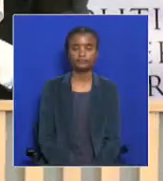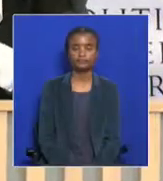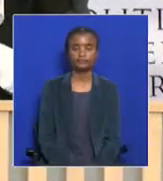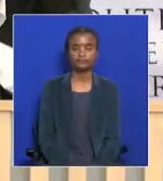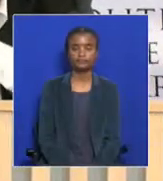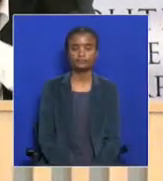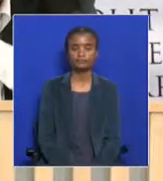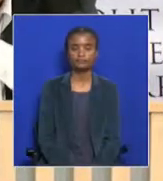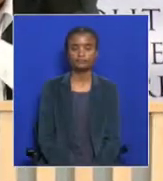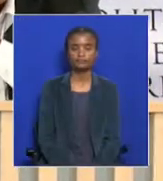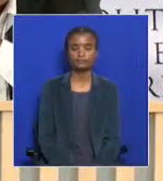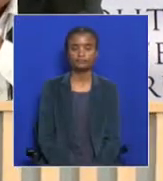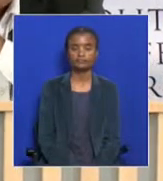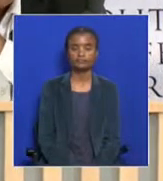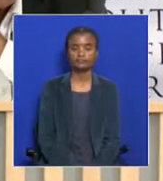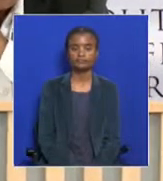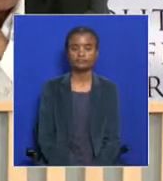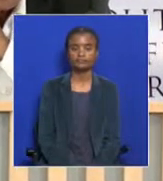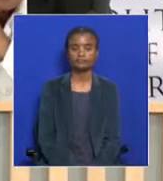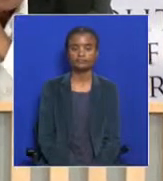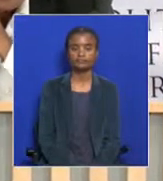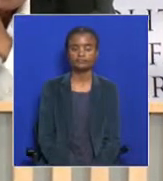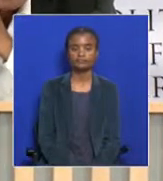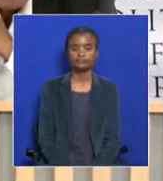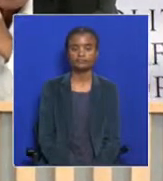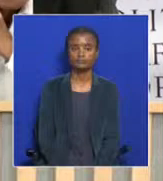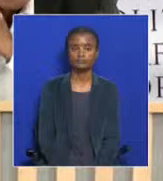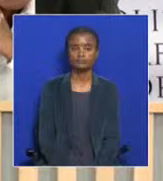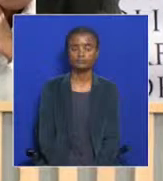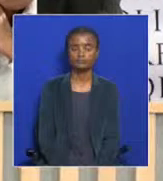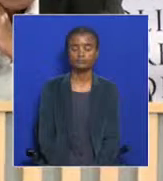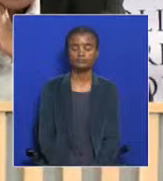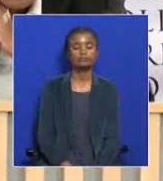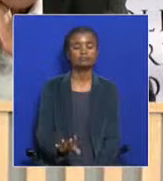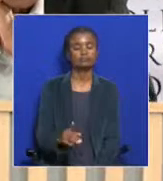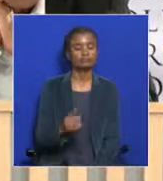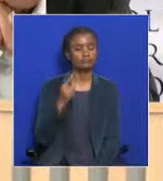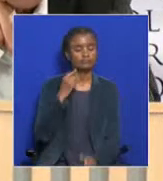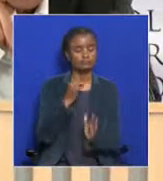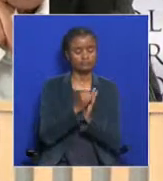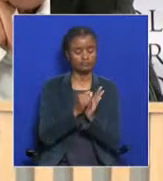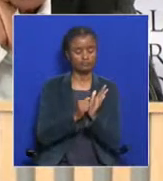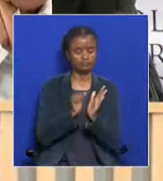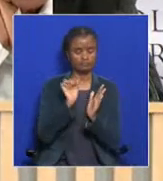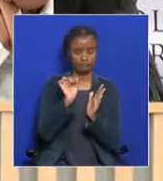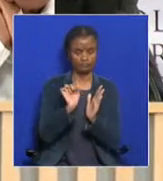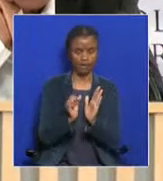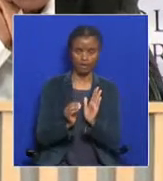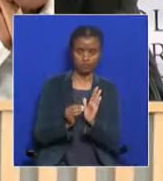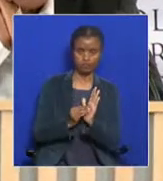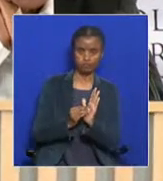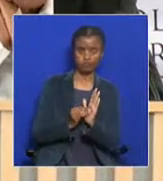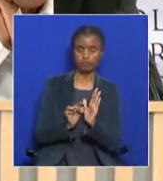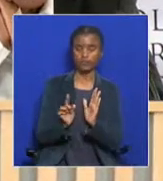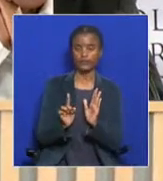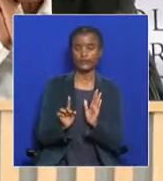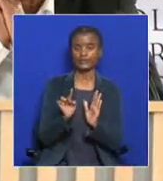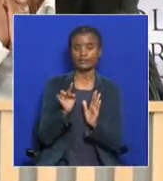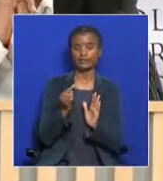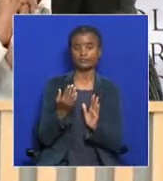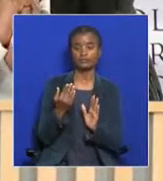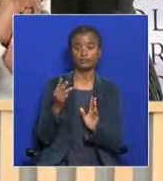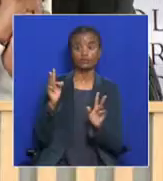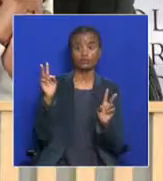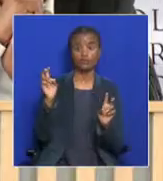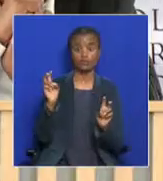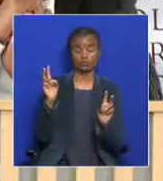you testified, and I think you have in your statement, that when you had quote-unquote exhausted all options,